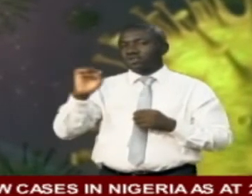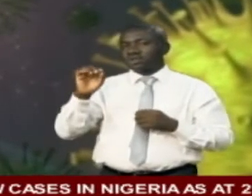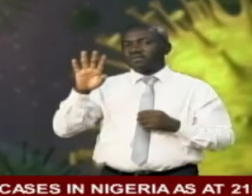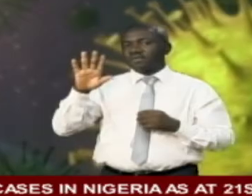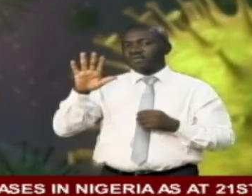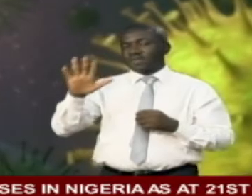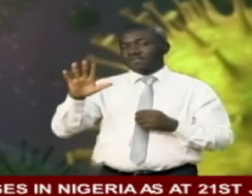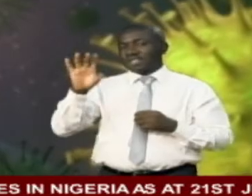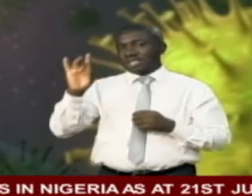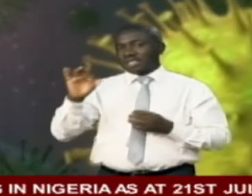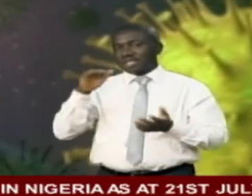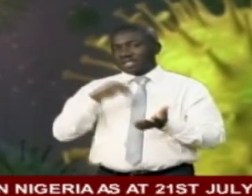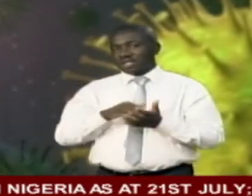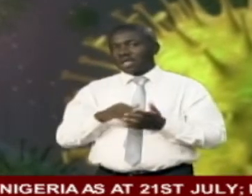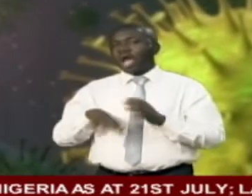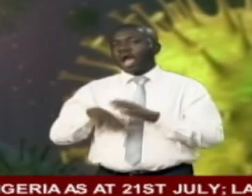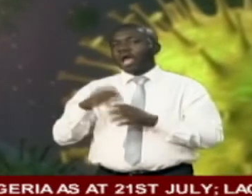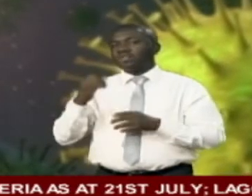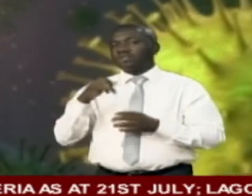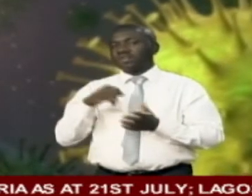768,978 cases, out of which